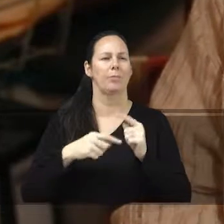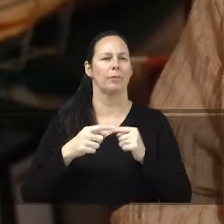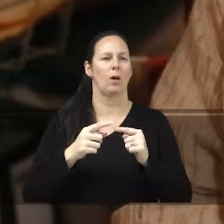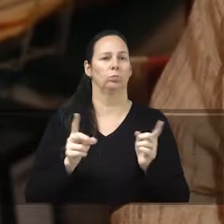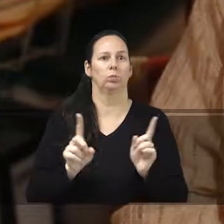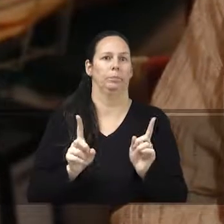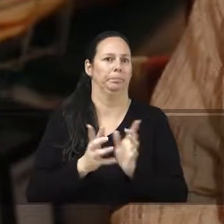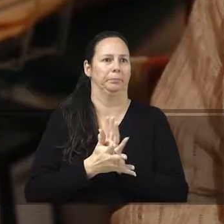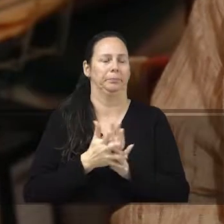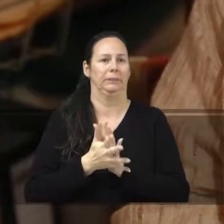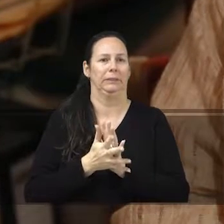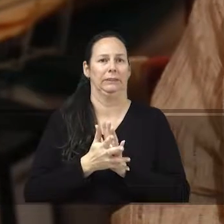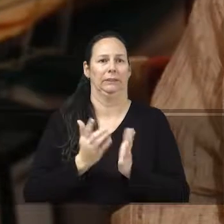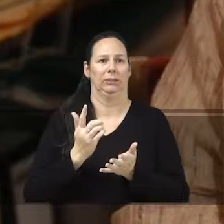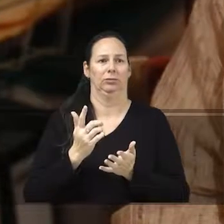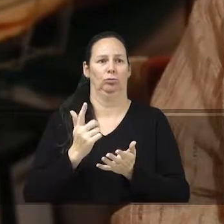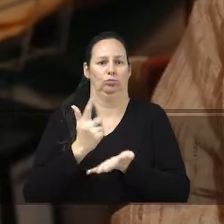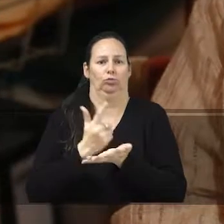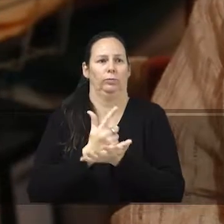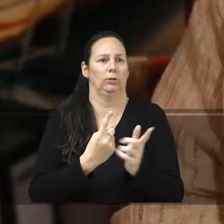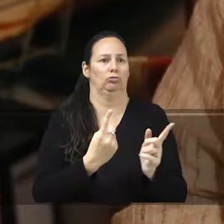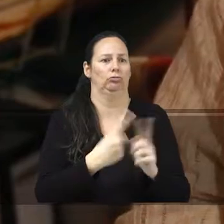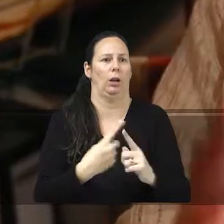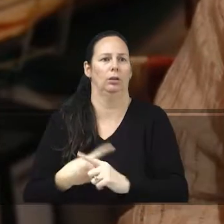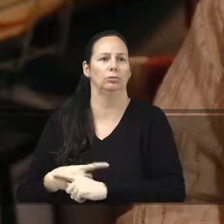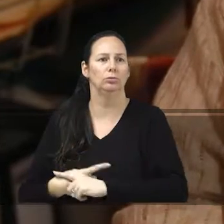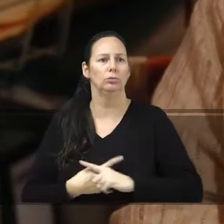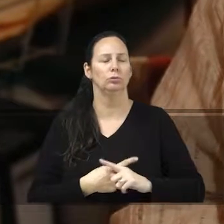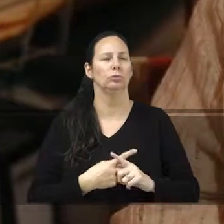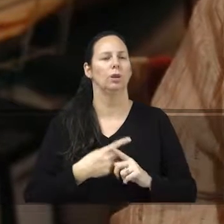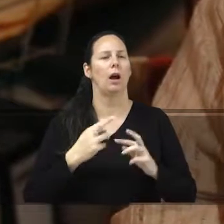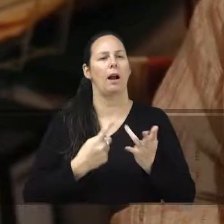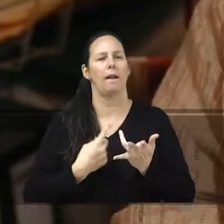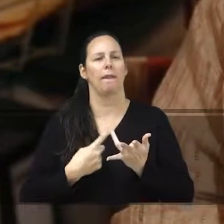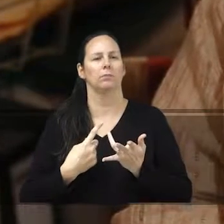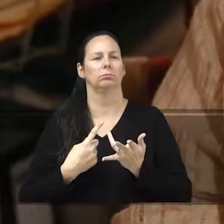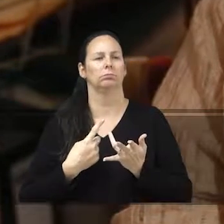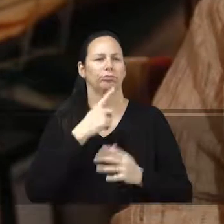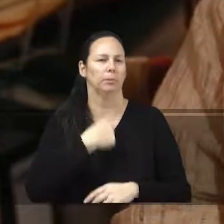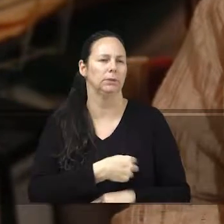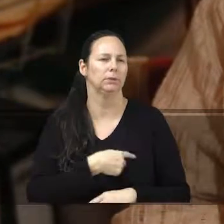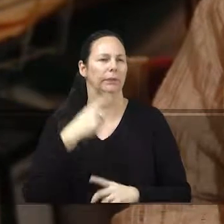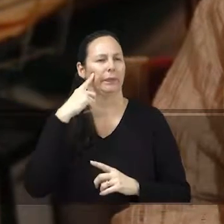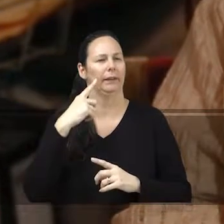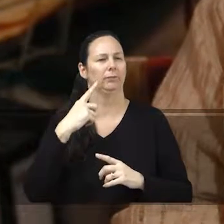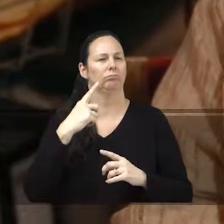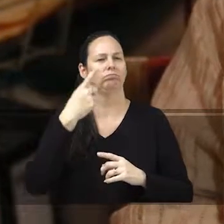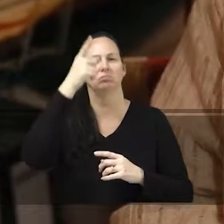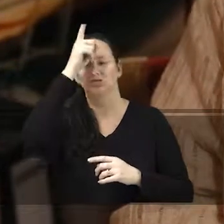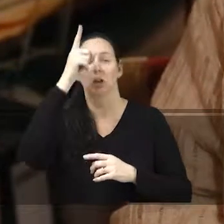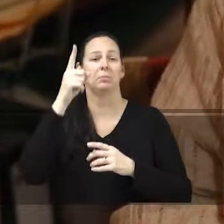think, by the Germans and people from various nations, but certainly the Germans were in the lead,